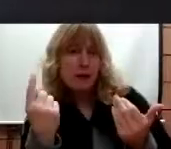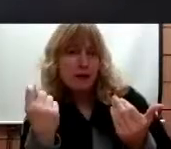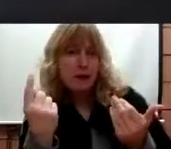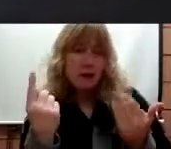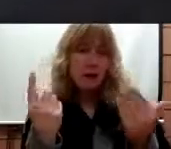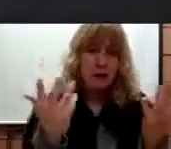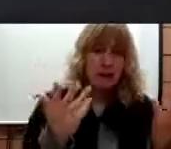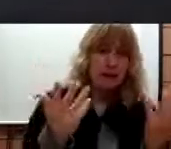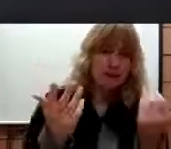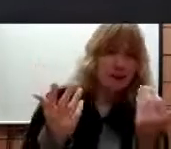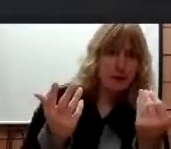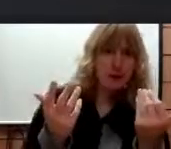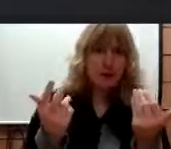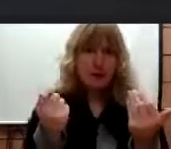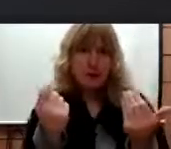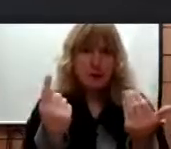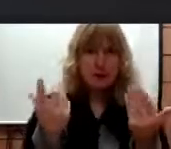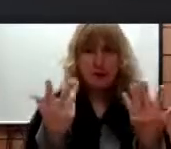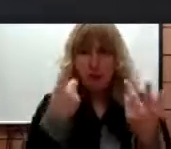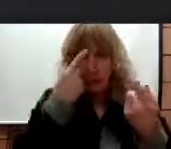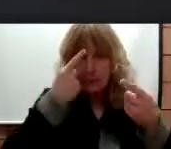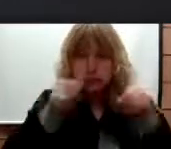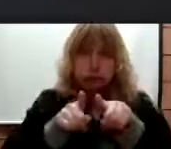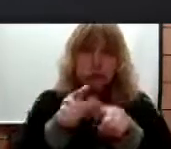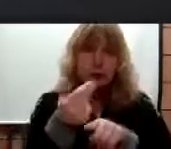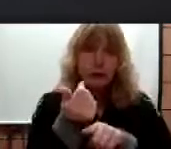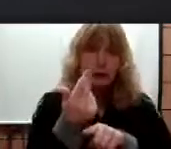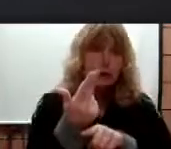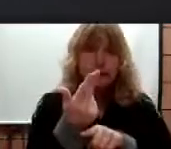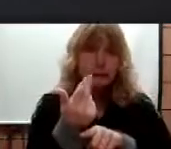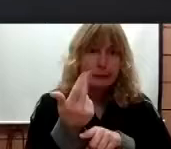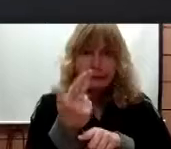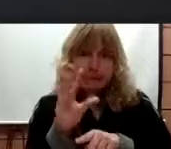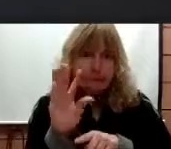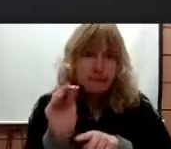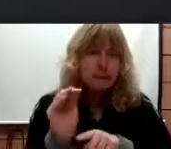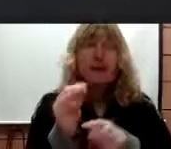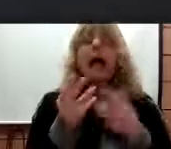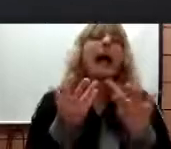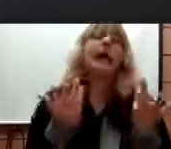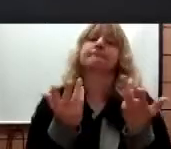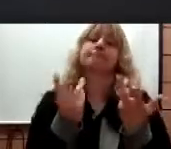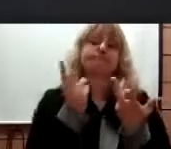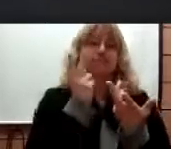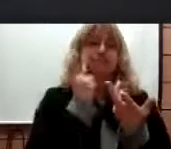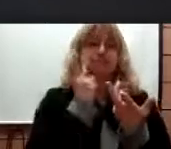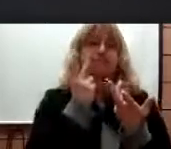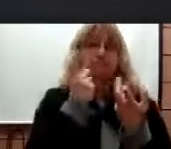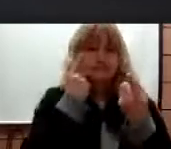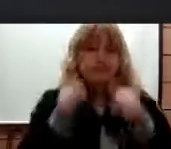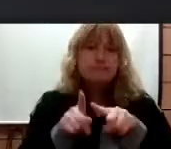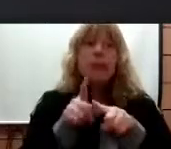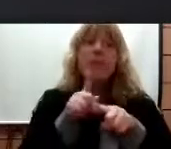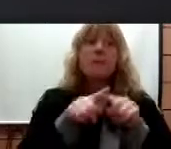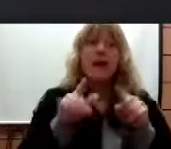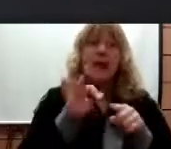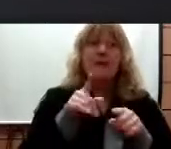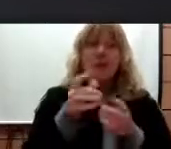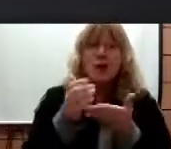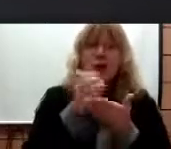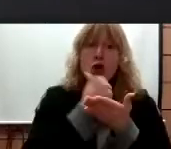right? $13. So maybe there's a deal in there, which if you make the minimum wage, that's not going to